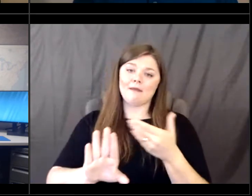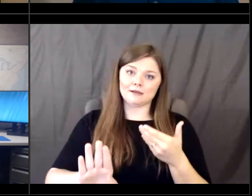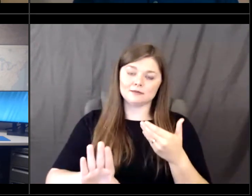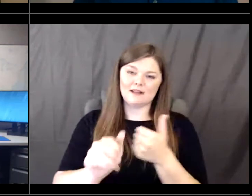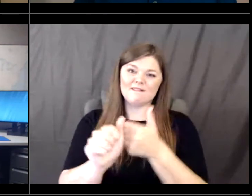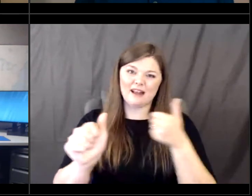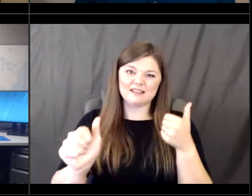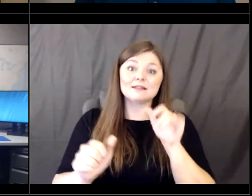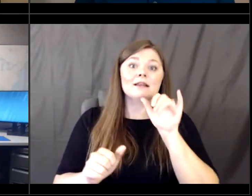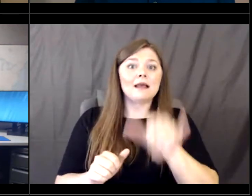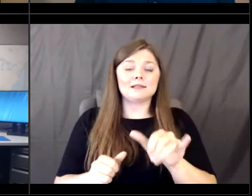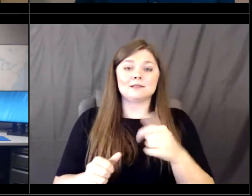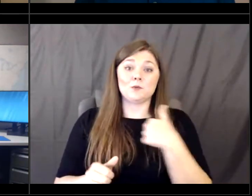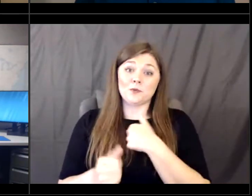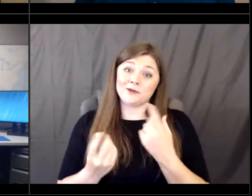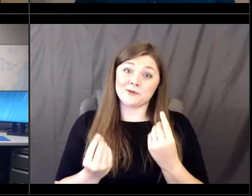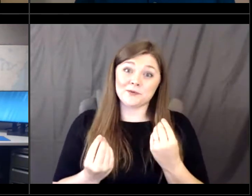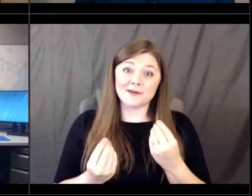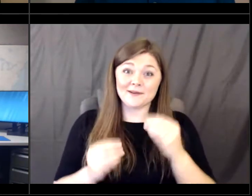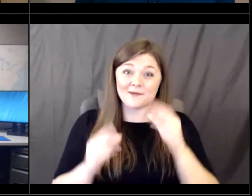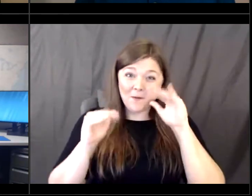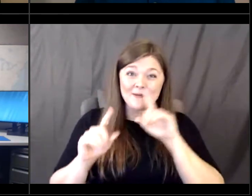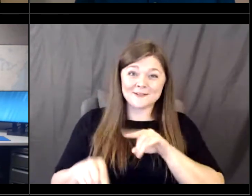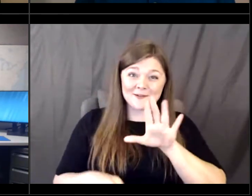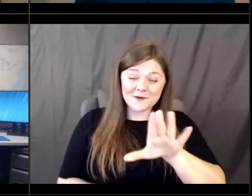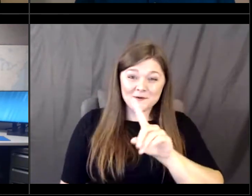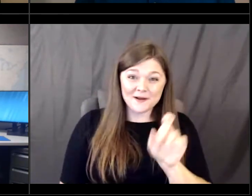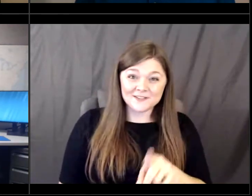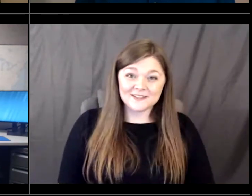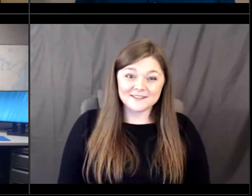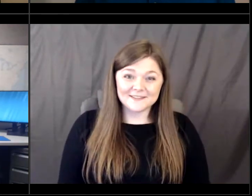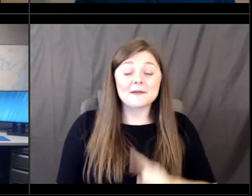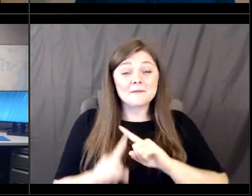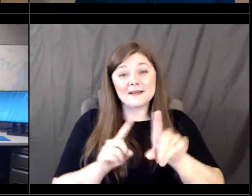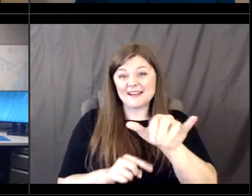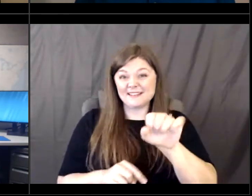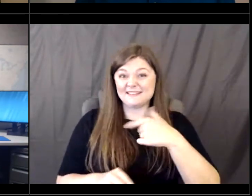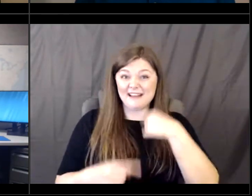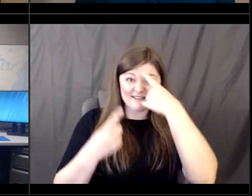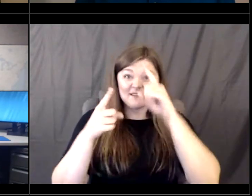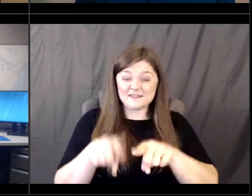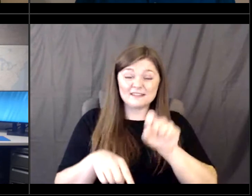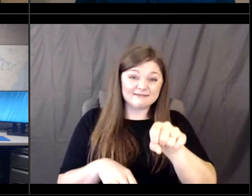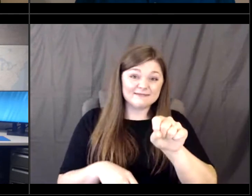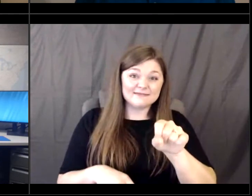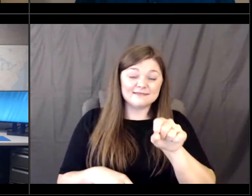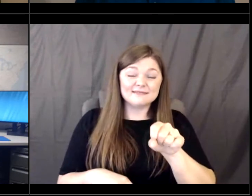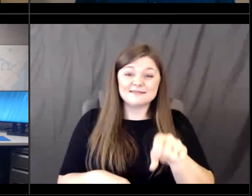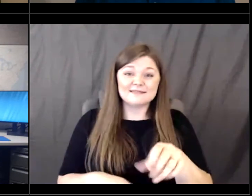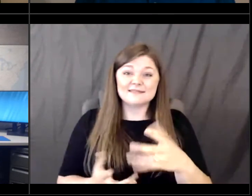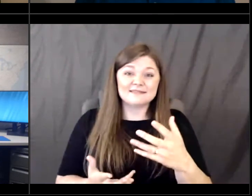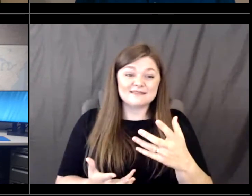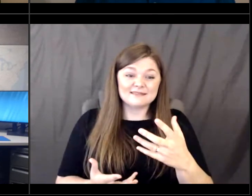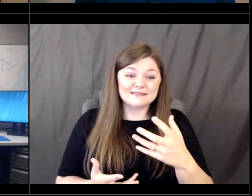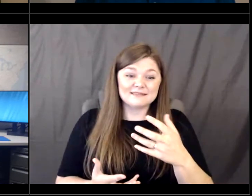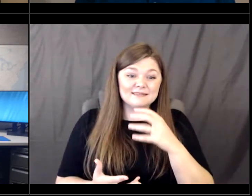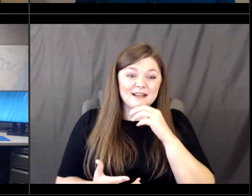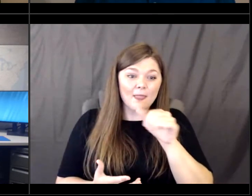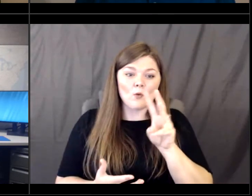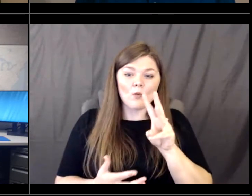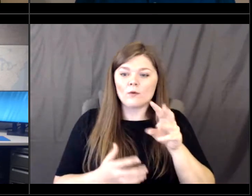what we're doing, and hopefully that answered the question. But I agree, it's not the Weather Service, it's maybe more